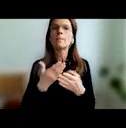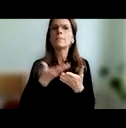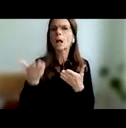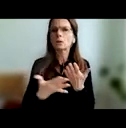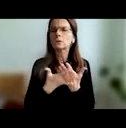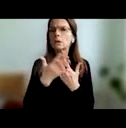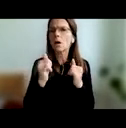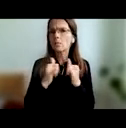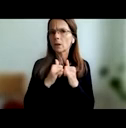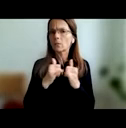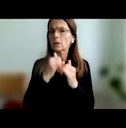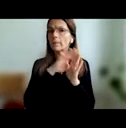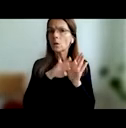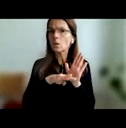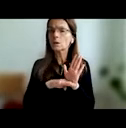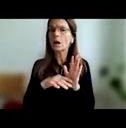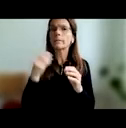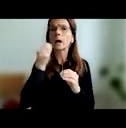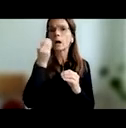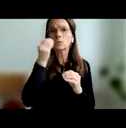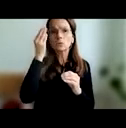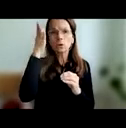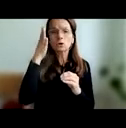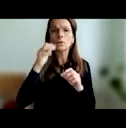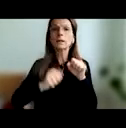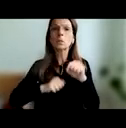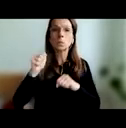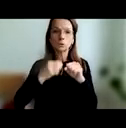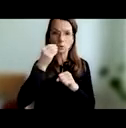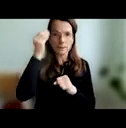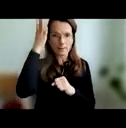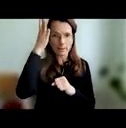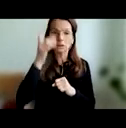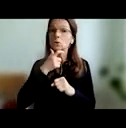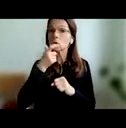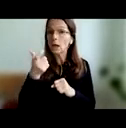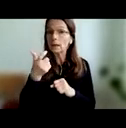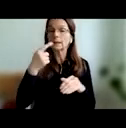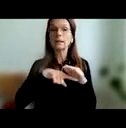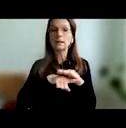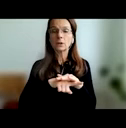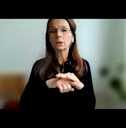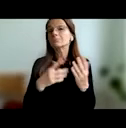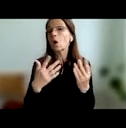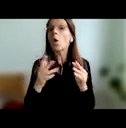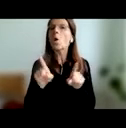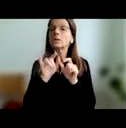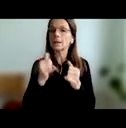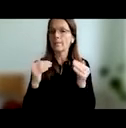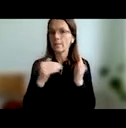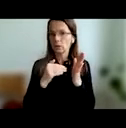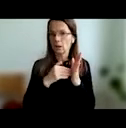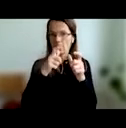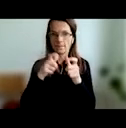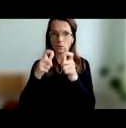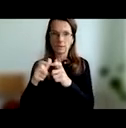svoi programma preparation of sovragevani proposals for the design, risposabile development su of maniga in educational and eterna training sclamus potreva programs, mi podieti e external fallo and in